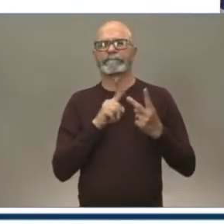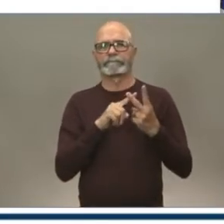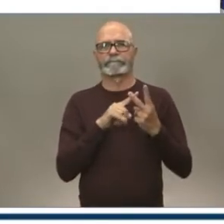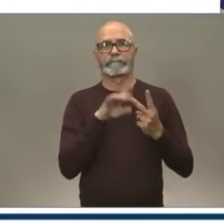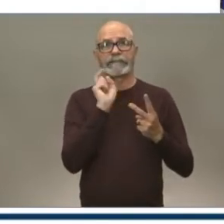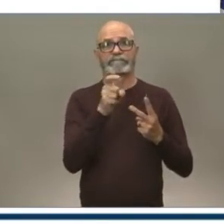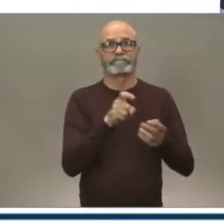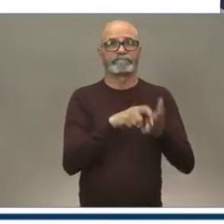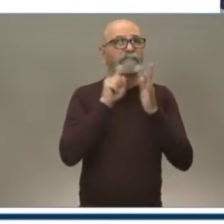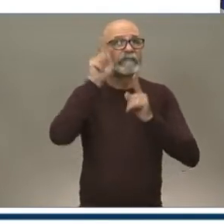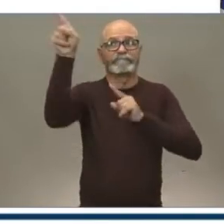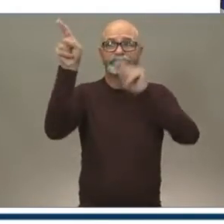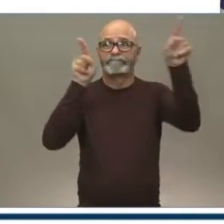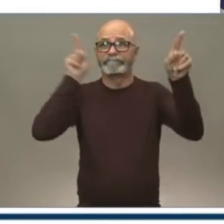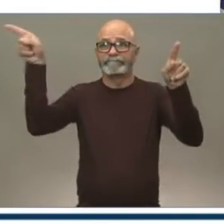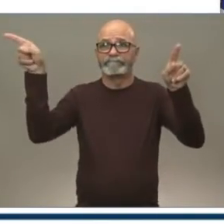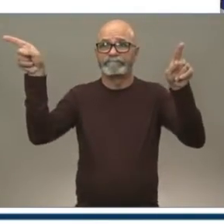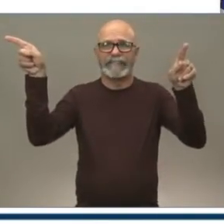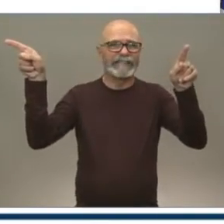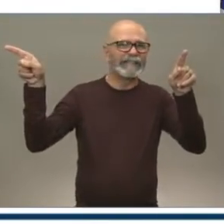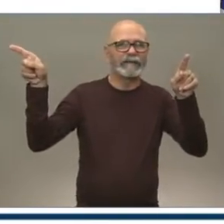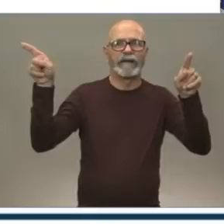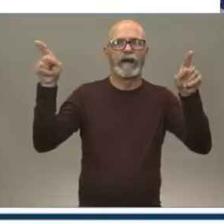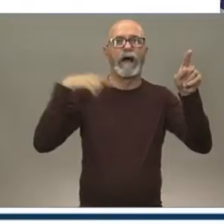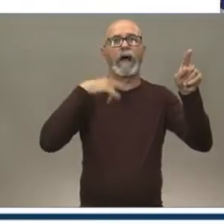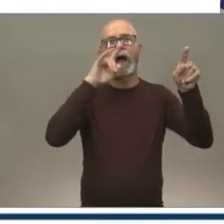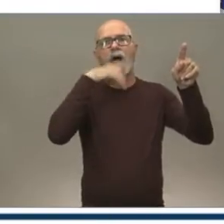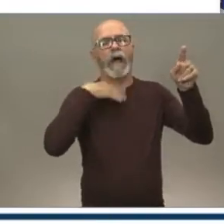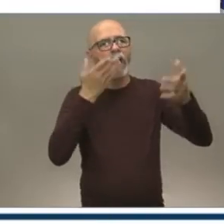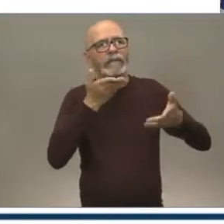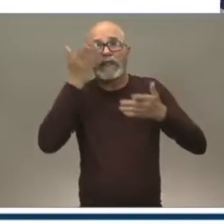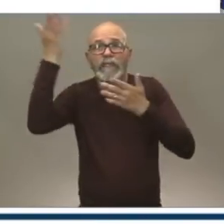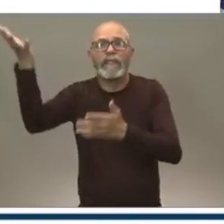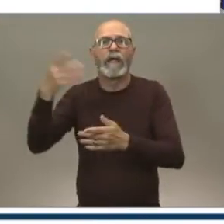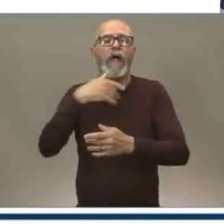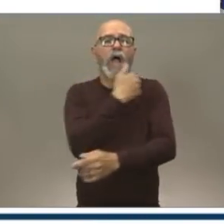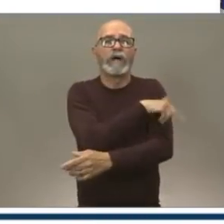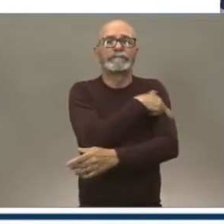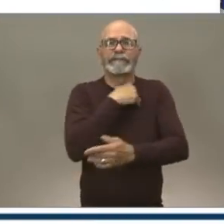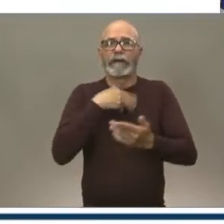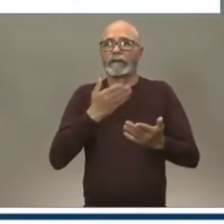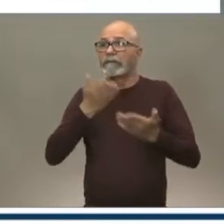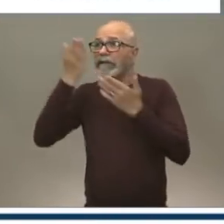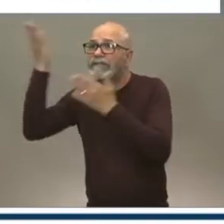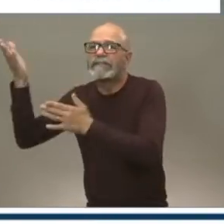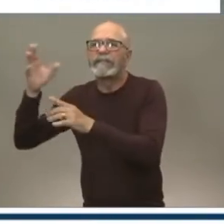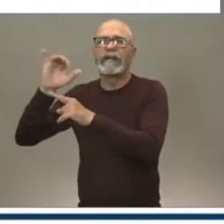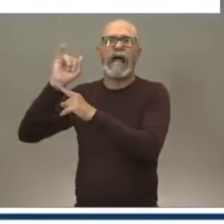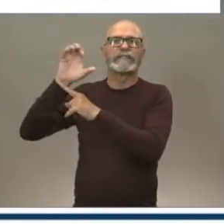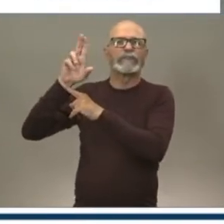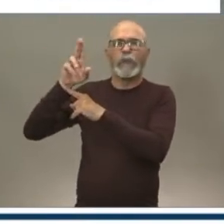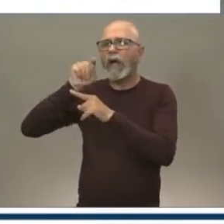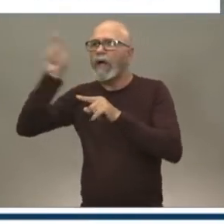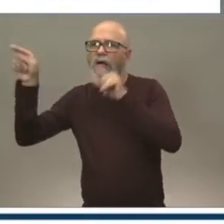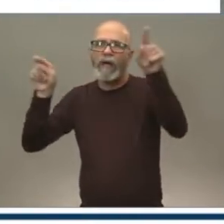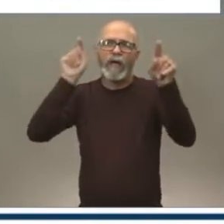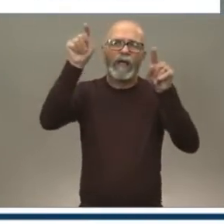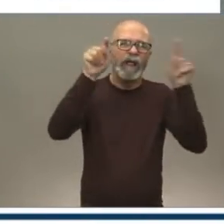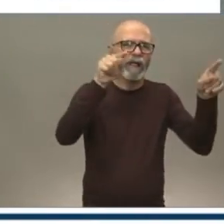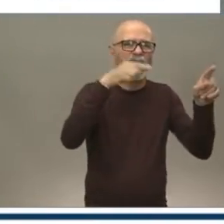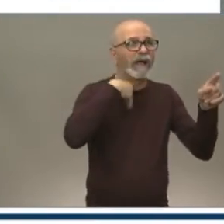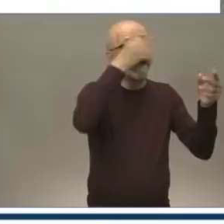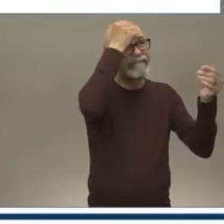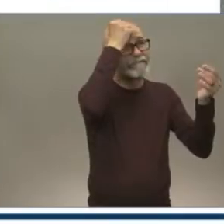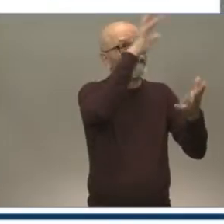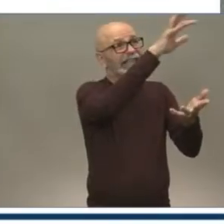was struggling with ICU capacity. What is your willingness there? Well, when I talked to Dr. Strang, it looks like there is